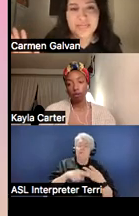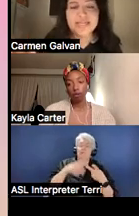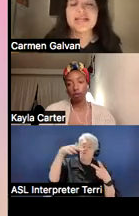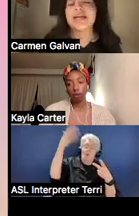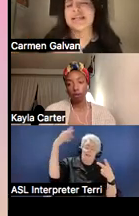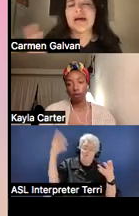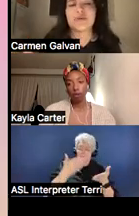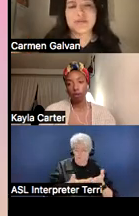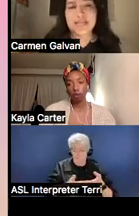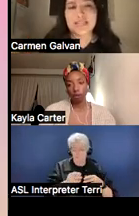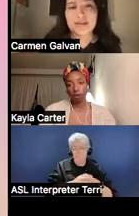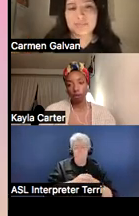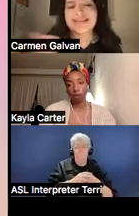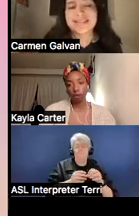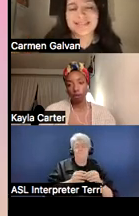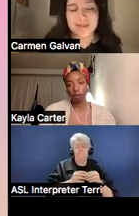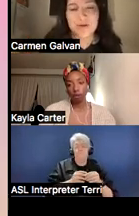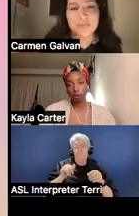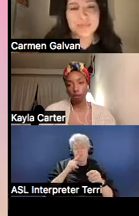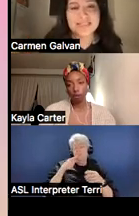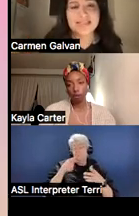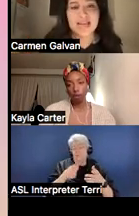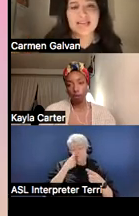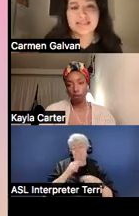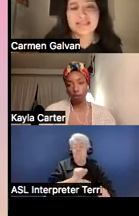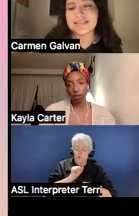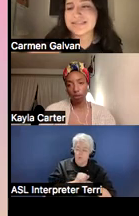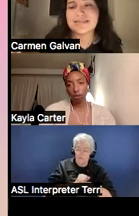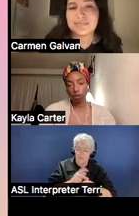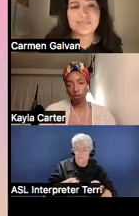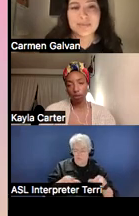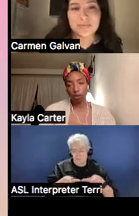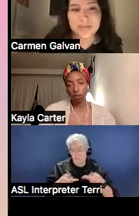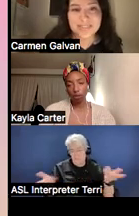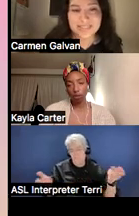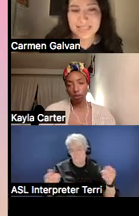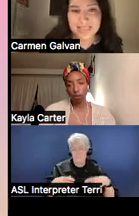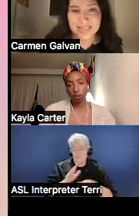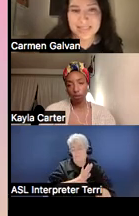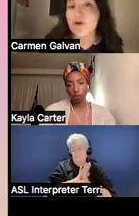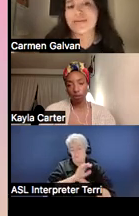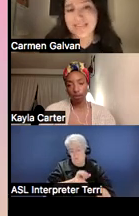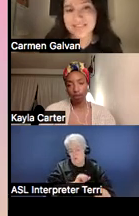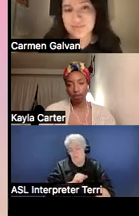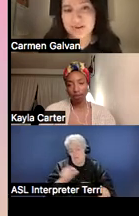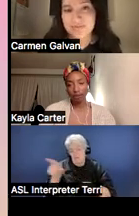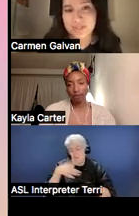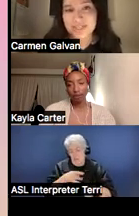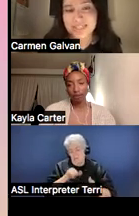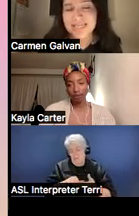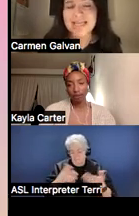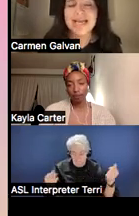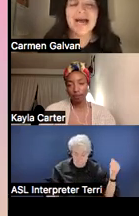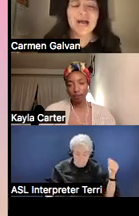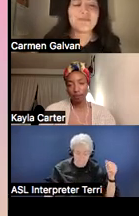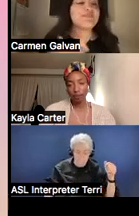proof you need, that will be in there because it is a workplace and paperwork is a thing that they always ask for,